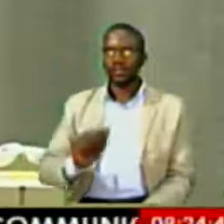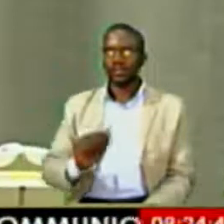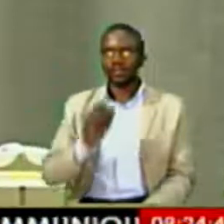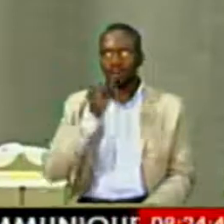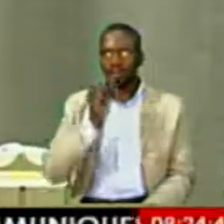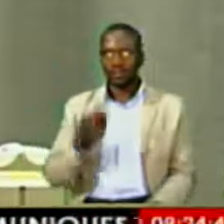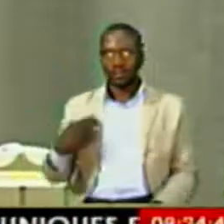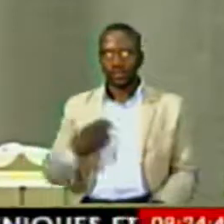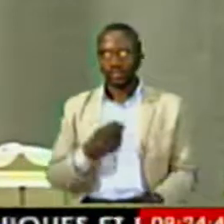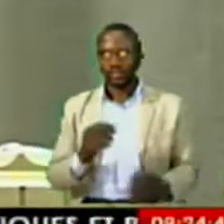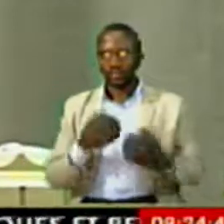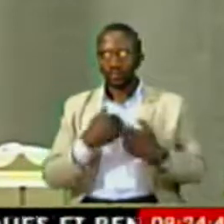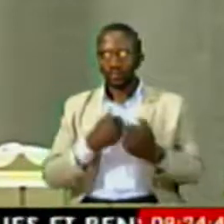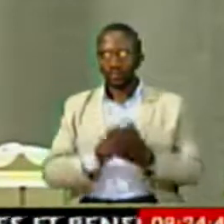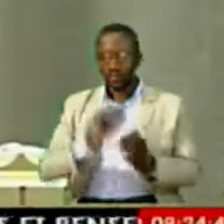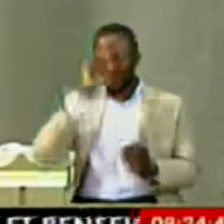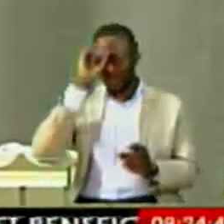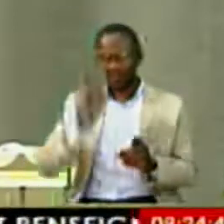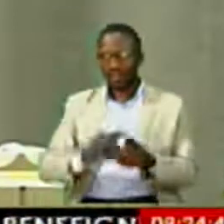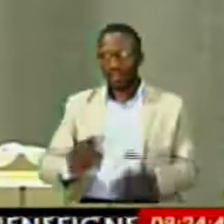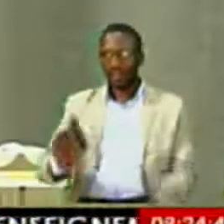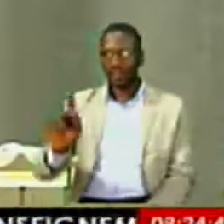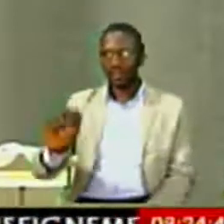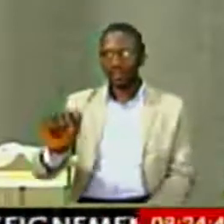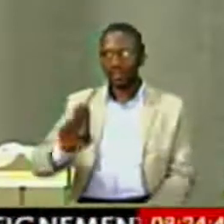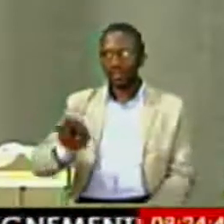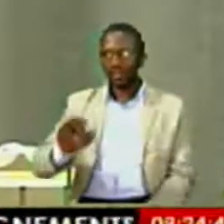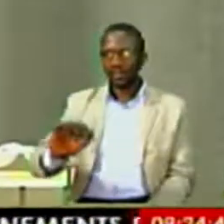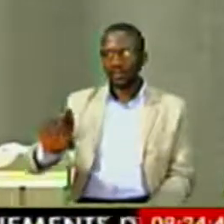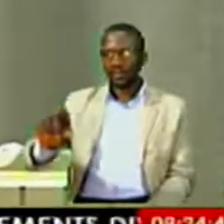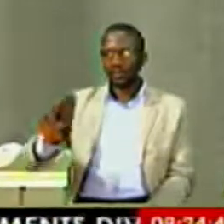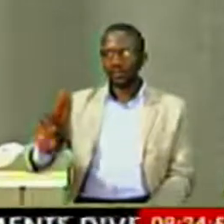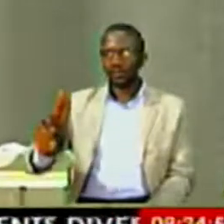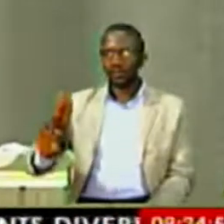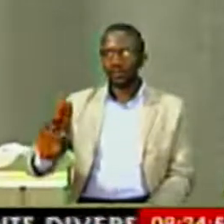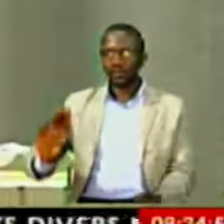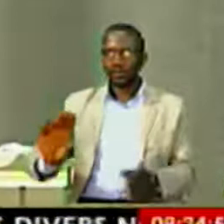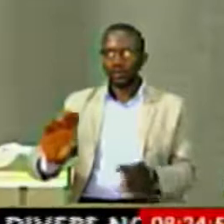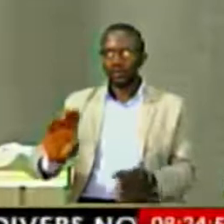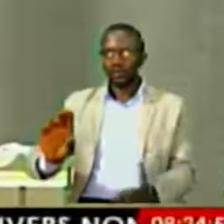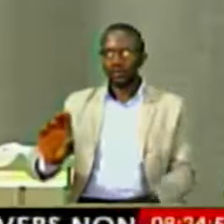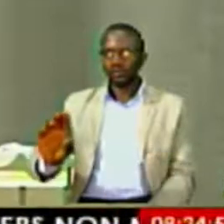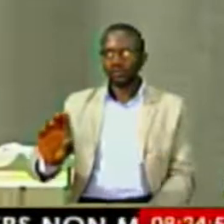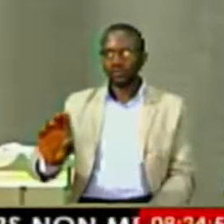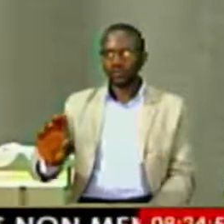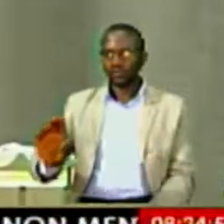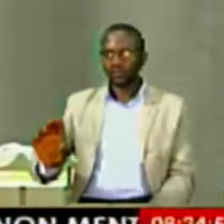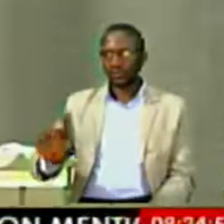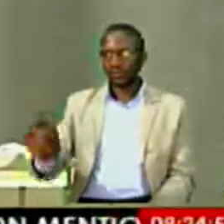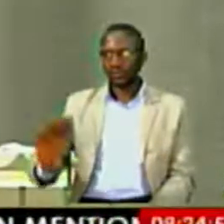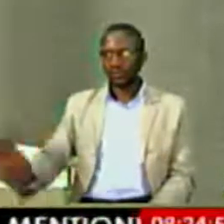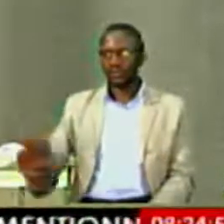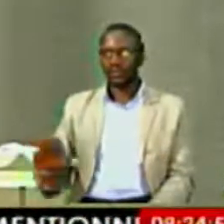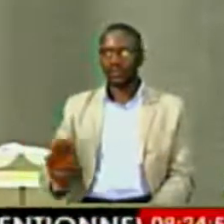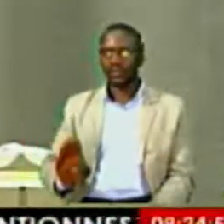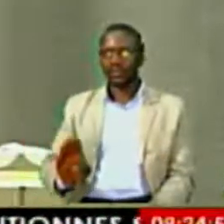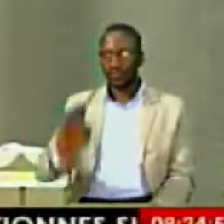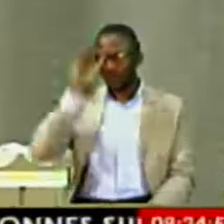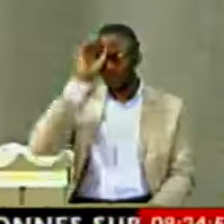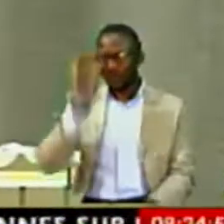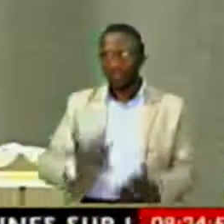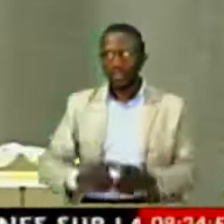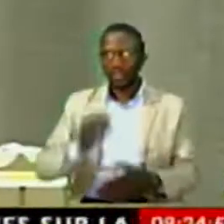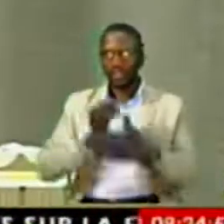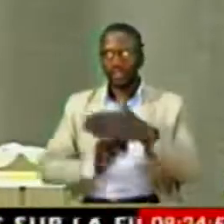Kailu de Lumwana Zambia. We have brother Kailu Lumwana in Zambia. Notre frère Mukendi Jérémy